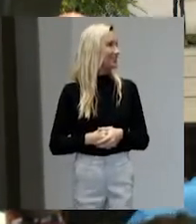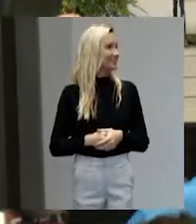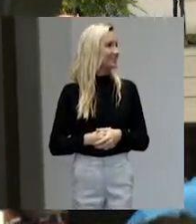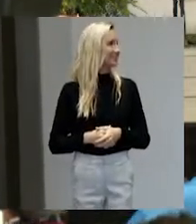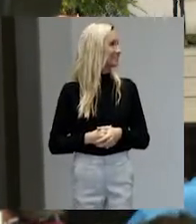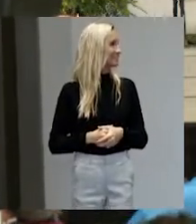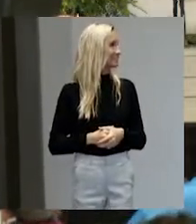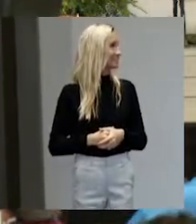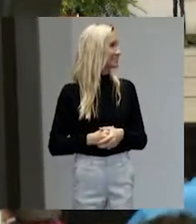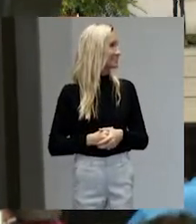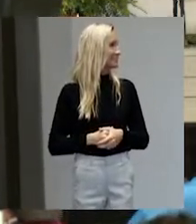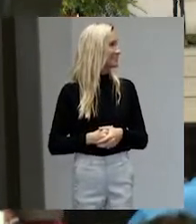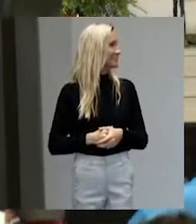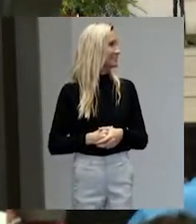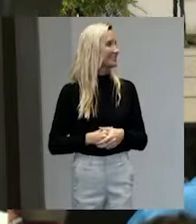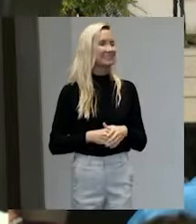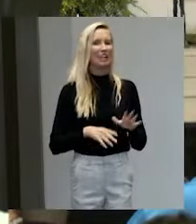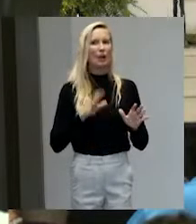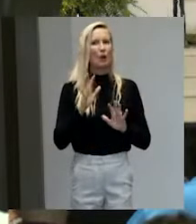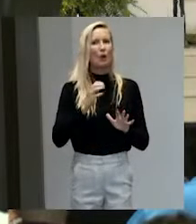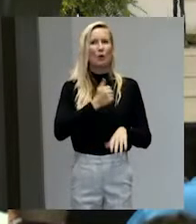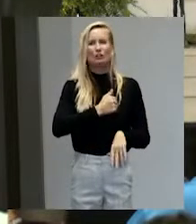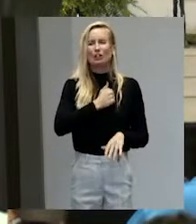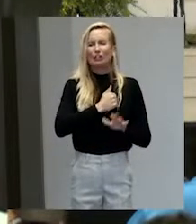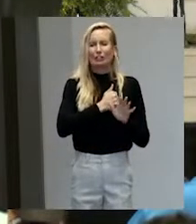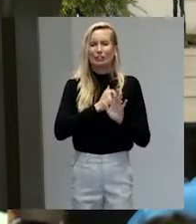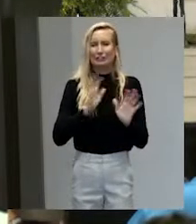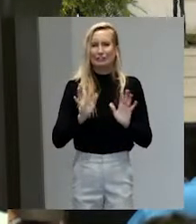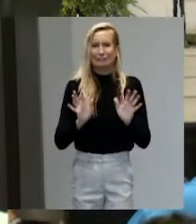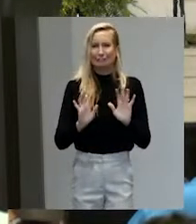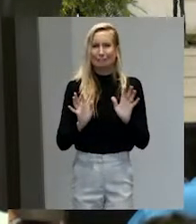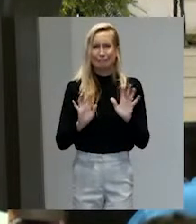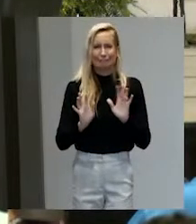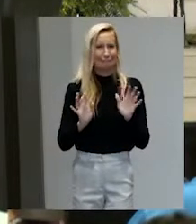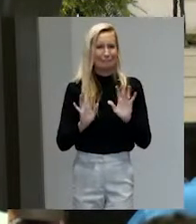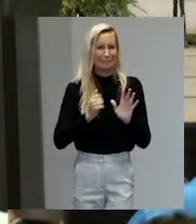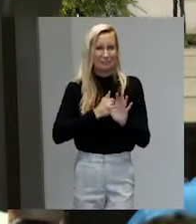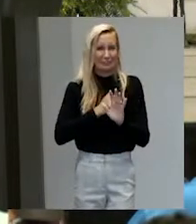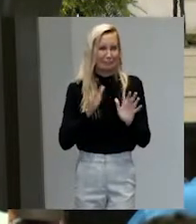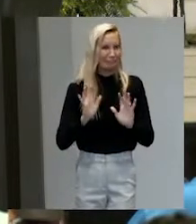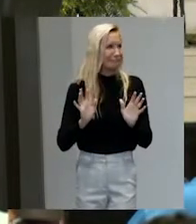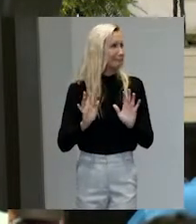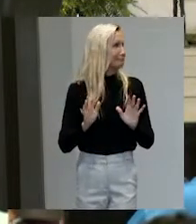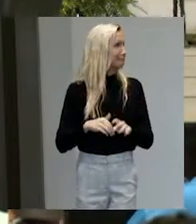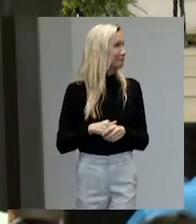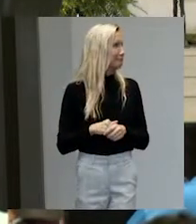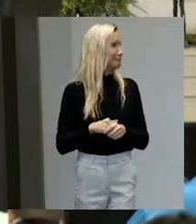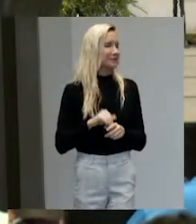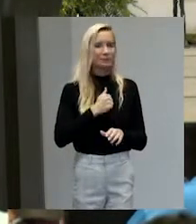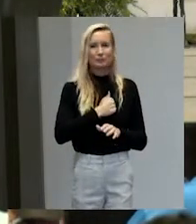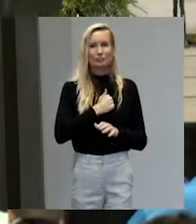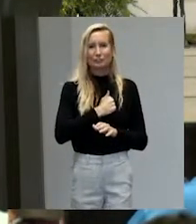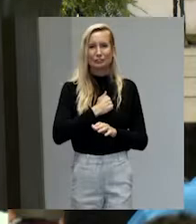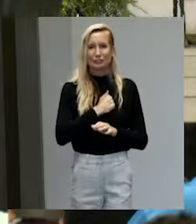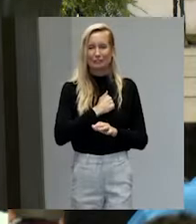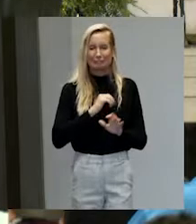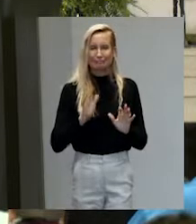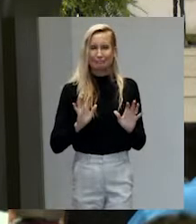Too loud. Sorry. Hey, got excited. Really It's run too loud. for it. Bothered me, so I can imagine what it did to you. Sorry.